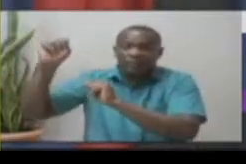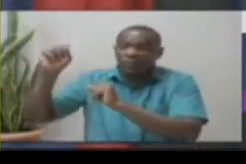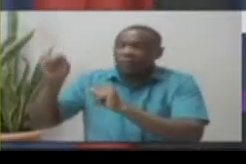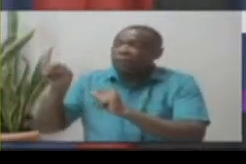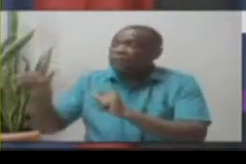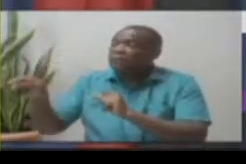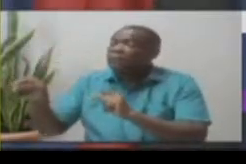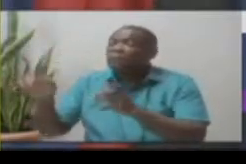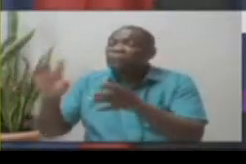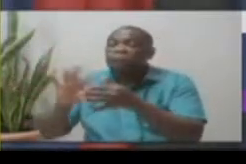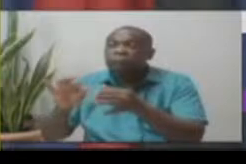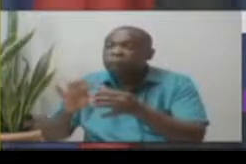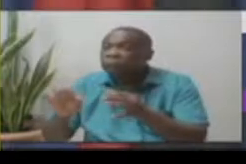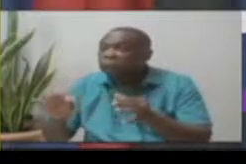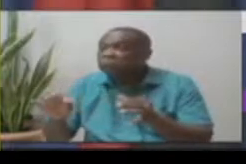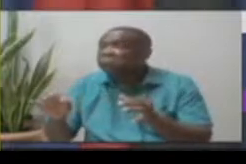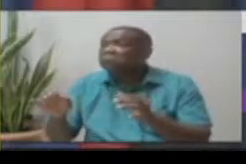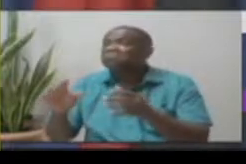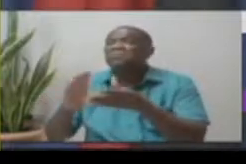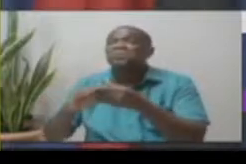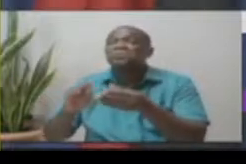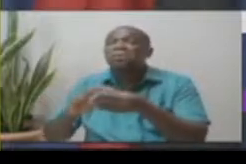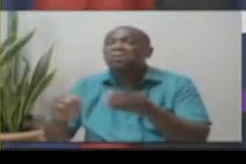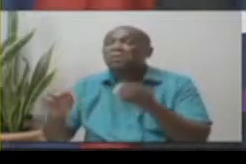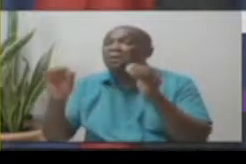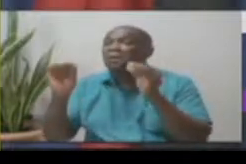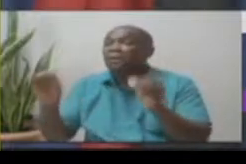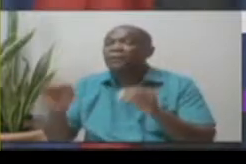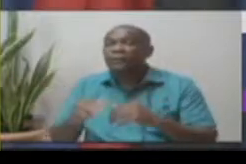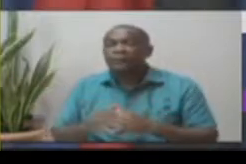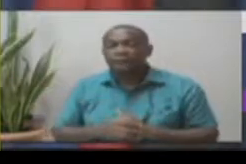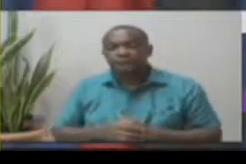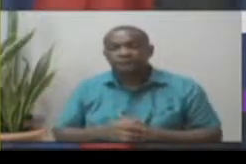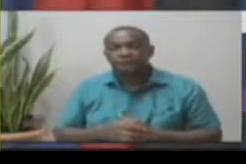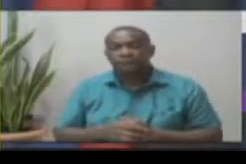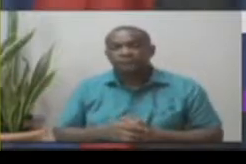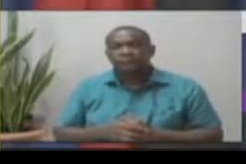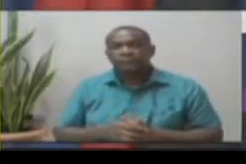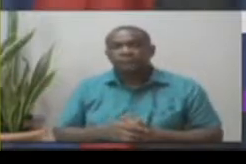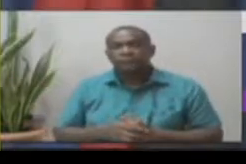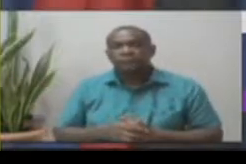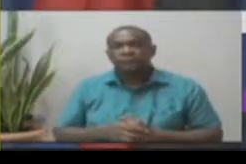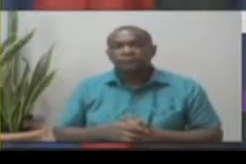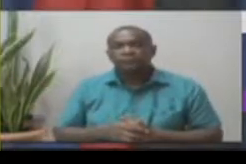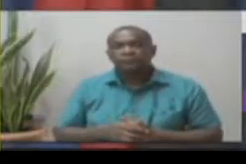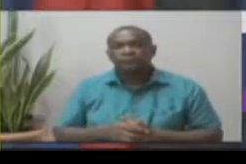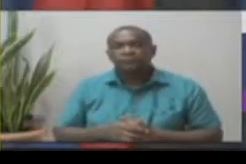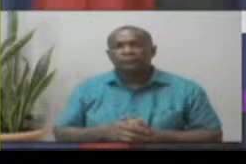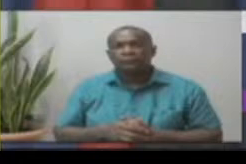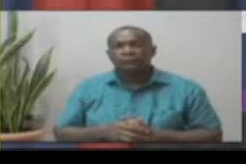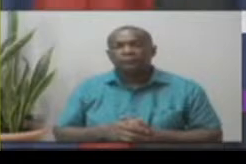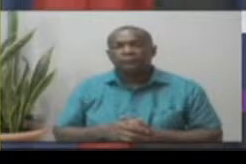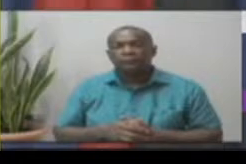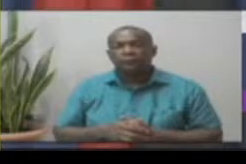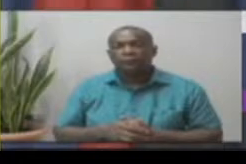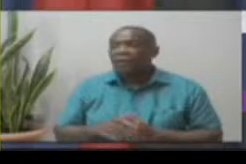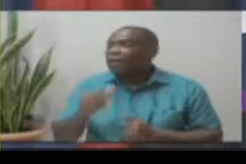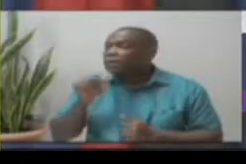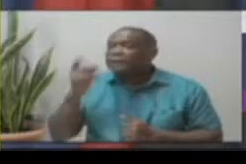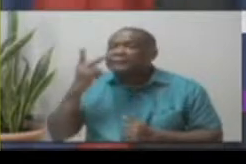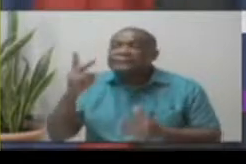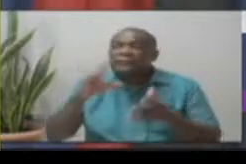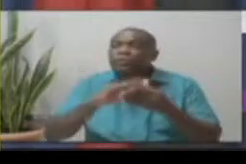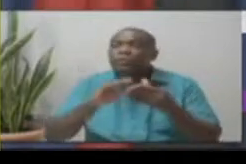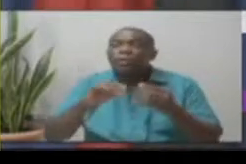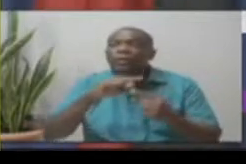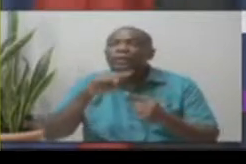$921 million that was signed away on the 5th of September, the last working day